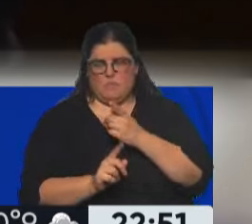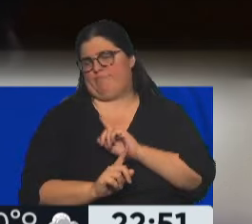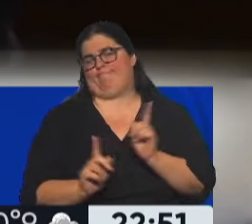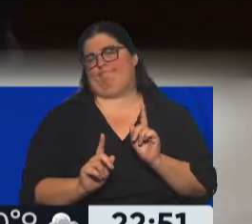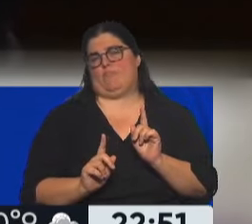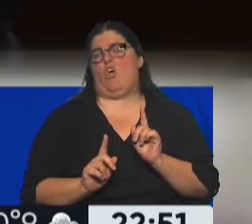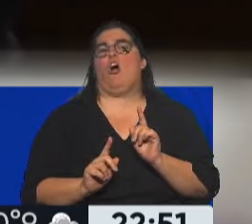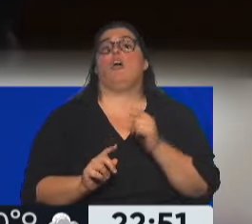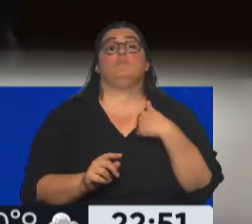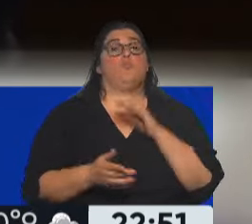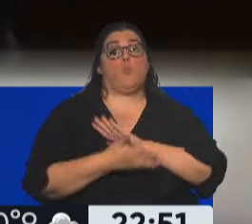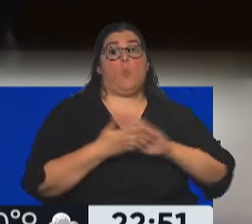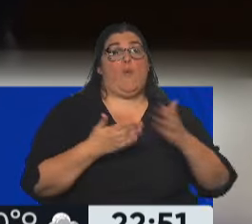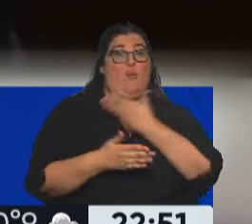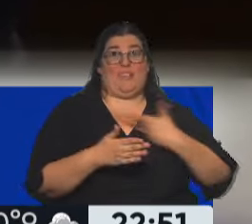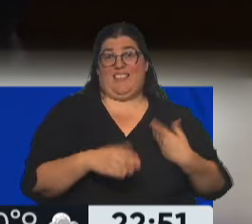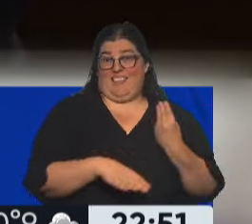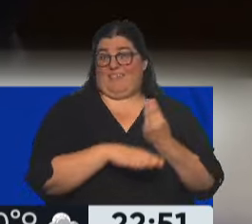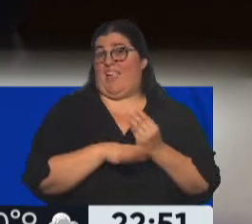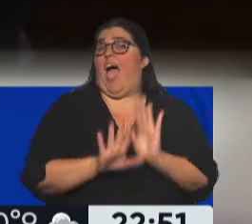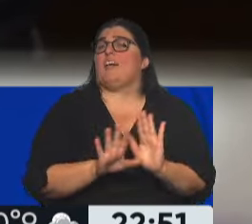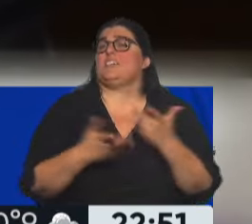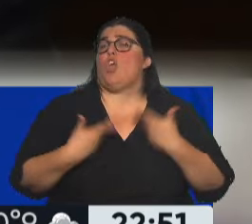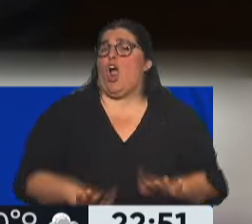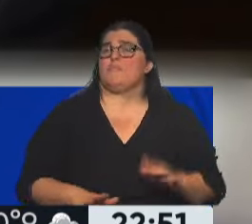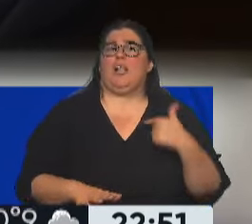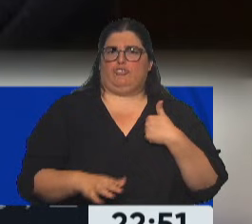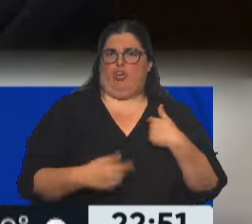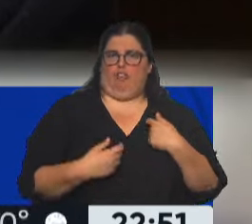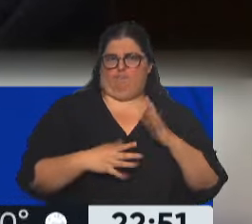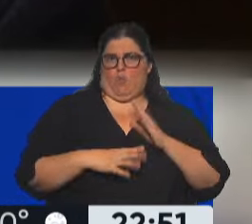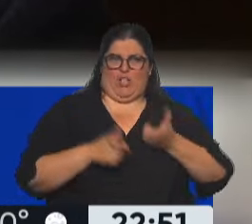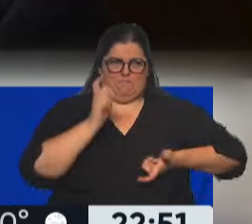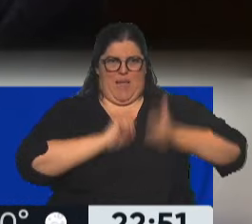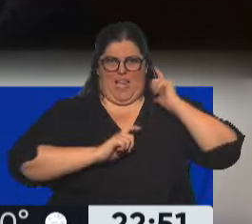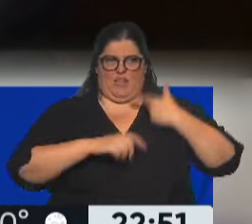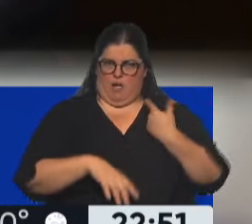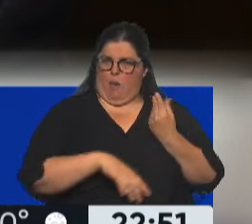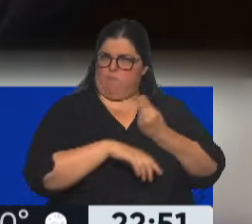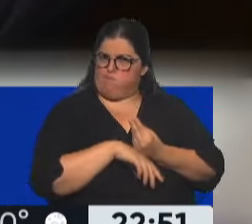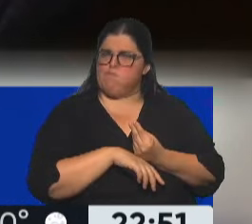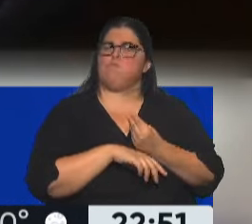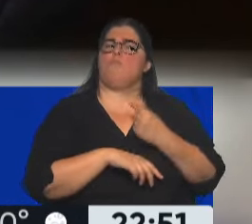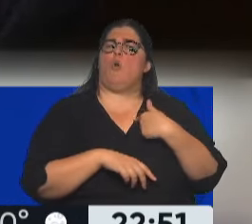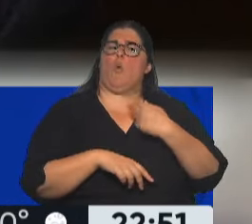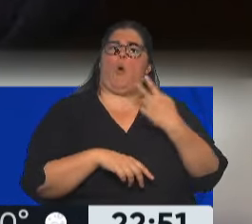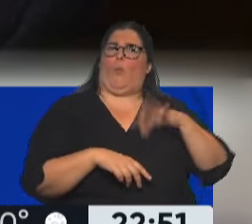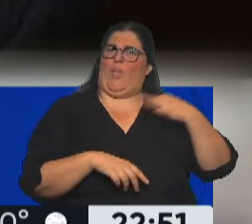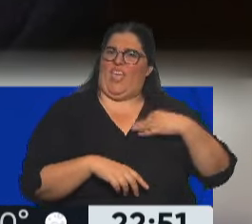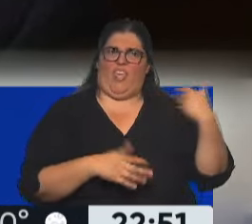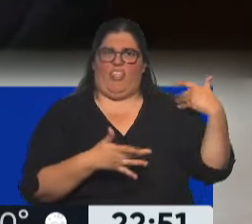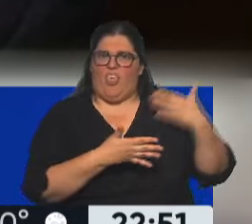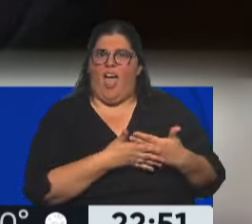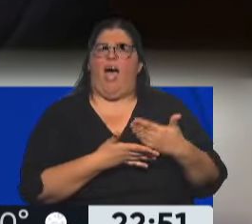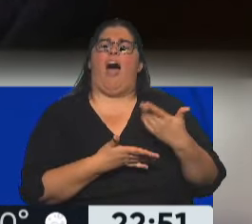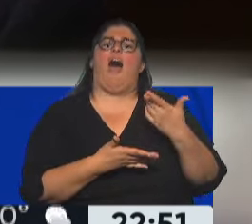President that comes In To Office I will bring my life experiences my professional experiences and Fresh and New